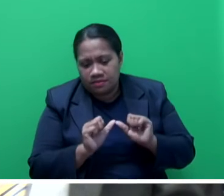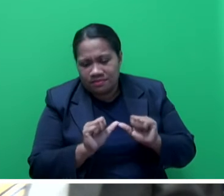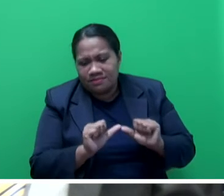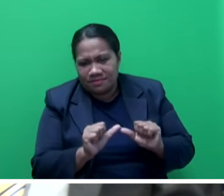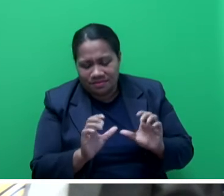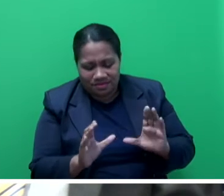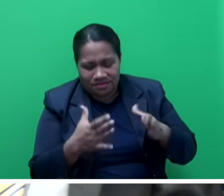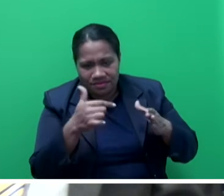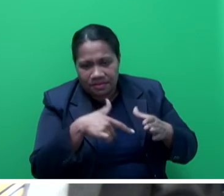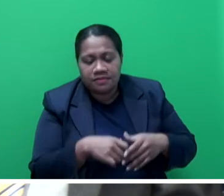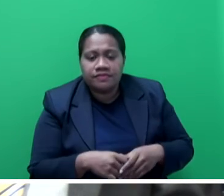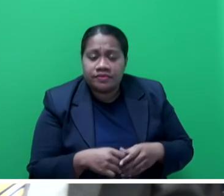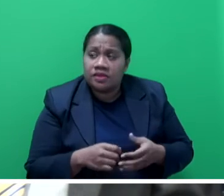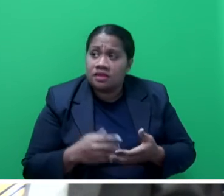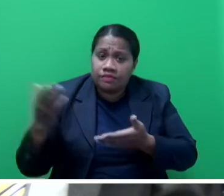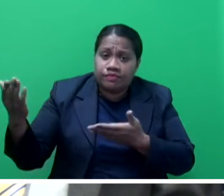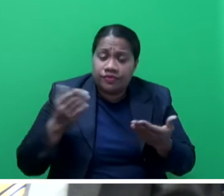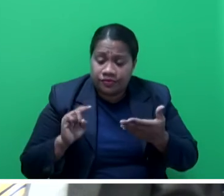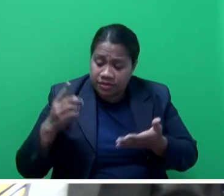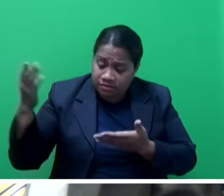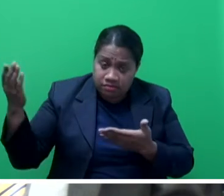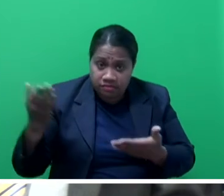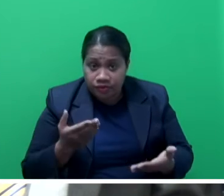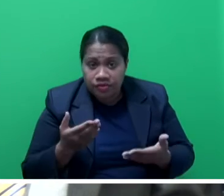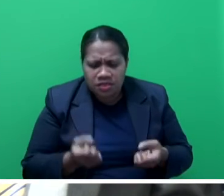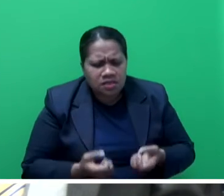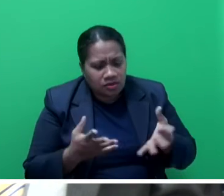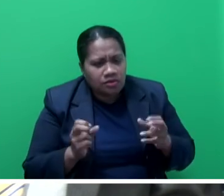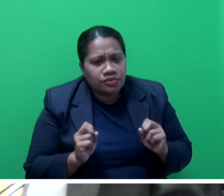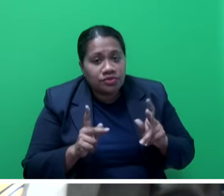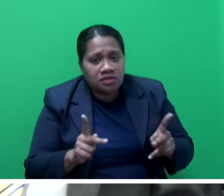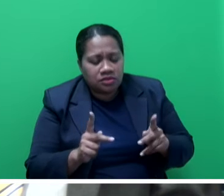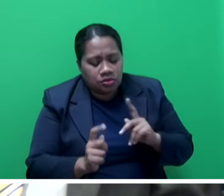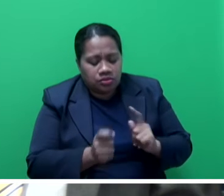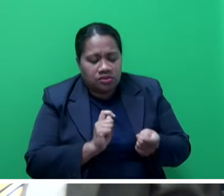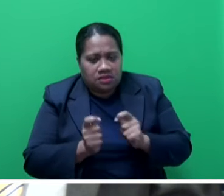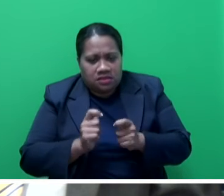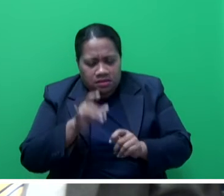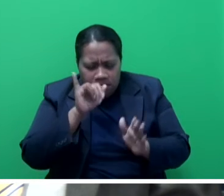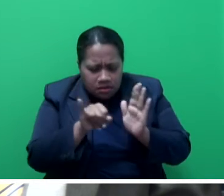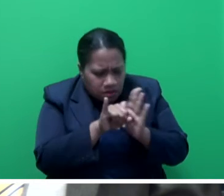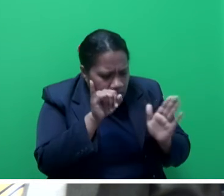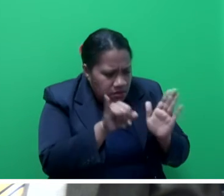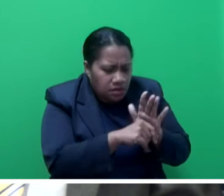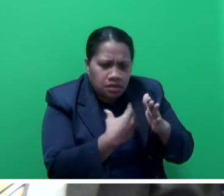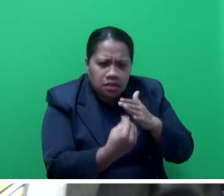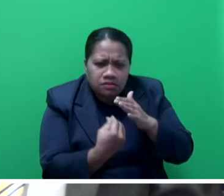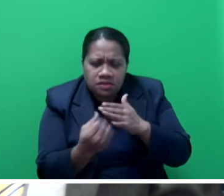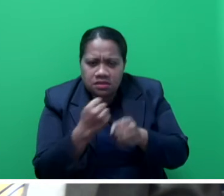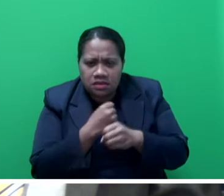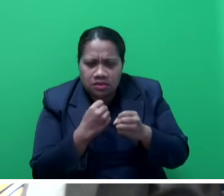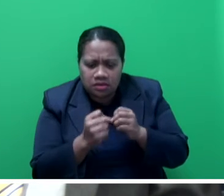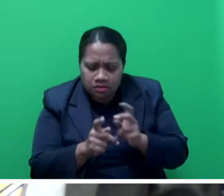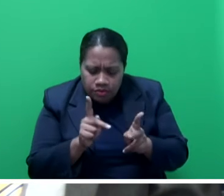deployment of the first batch of vaccines has provided an excellent opportunity to test our plan identify potential gaps in our processes, and put measures in